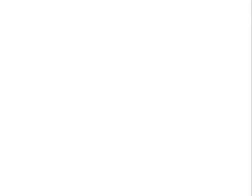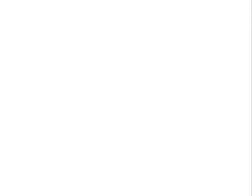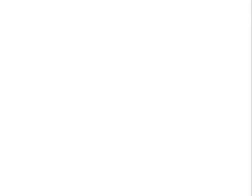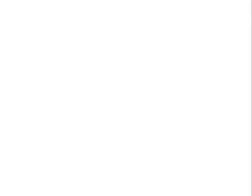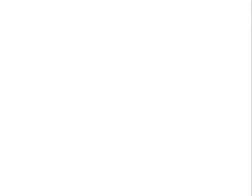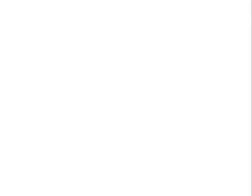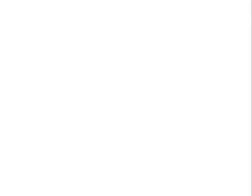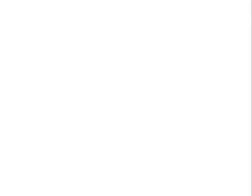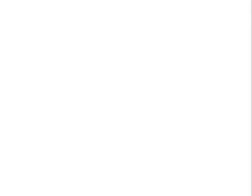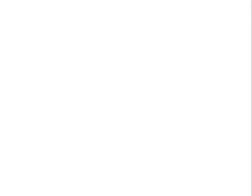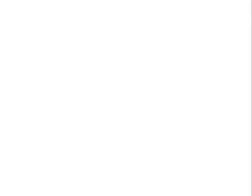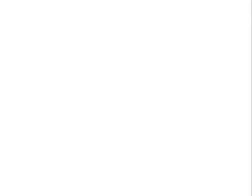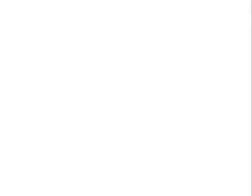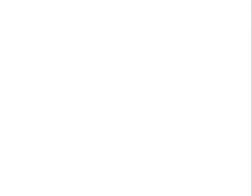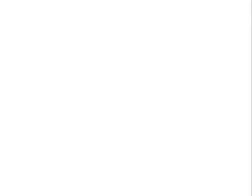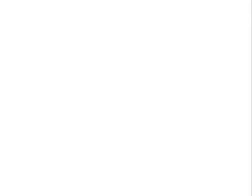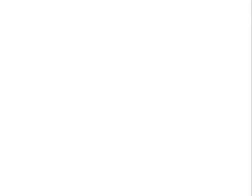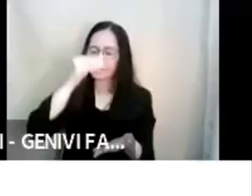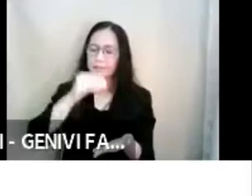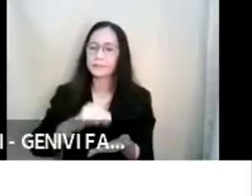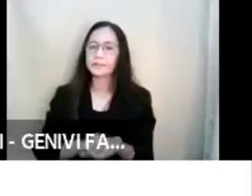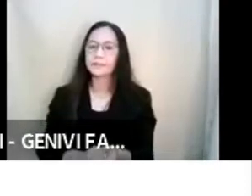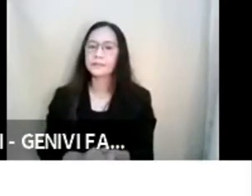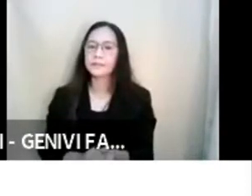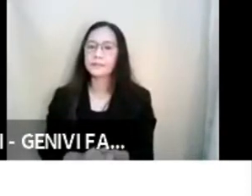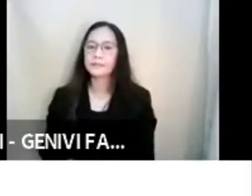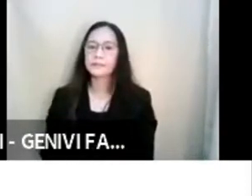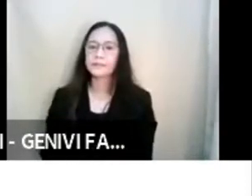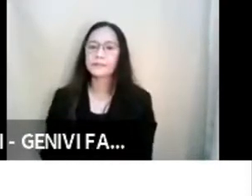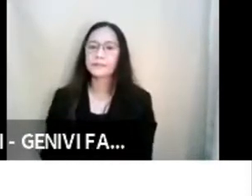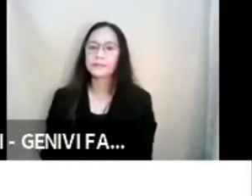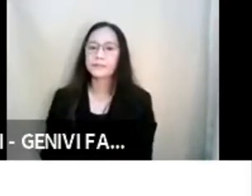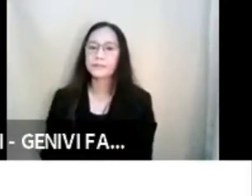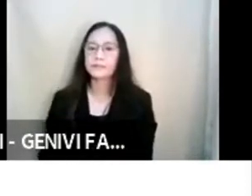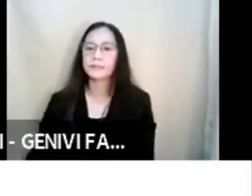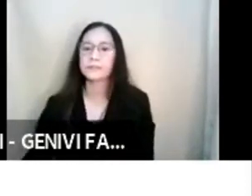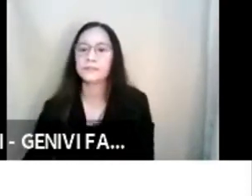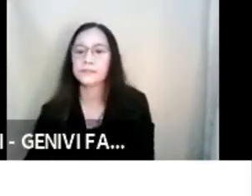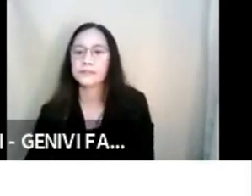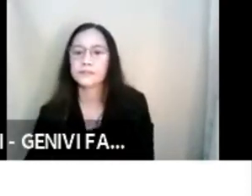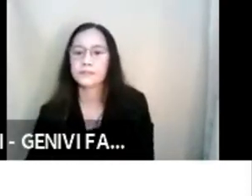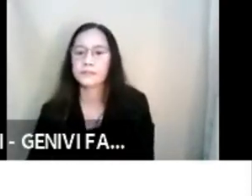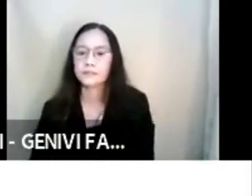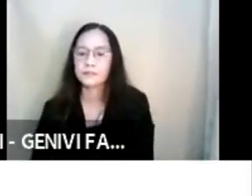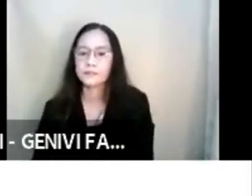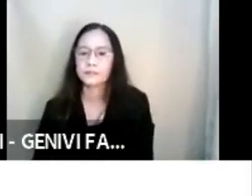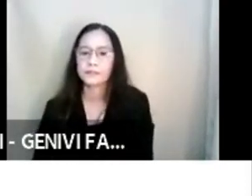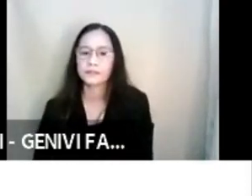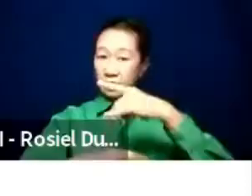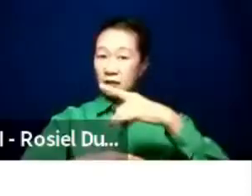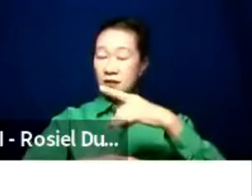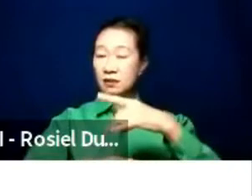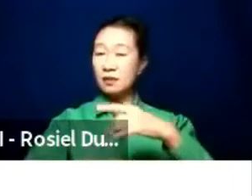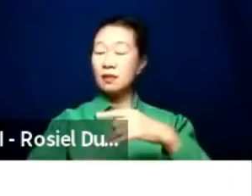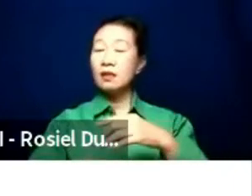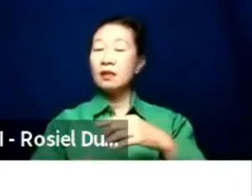So pag-aaralan po natin yan based doon, again, sa interest ng ating anak, no? In the most ideal setting.